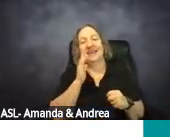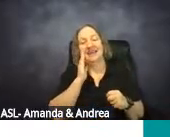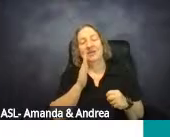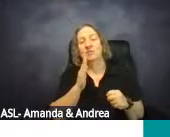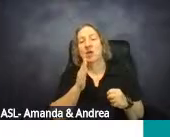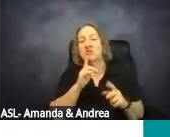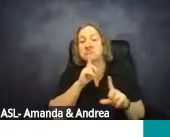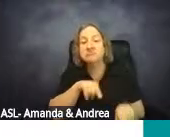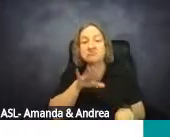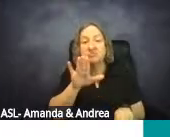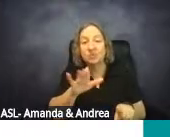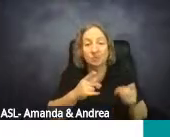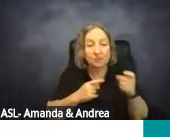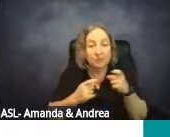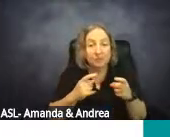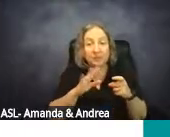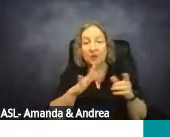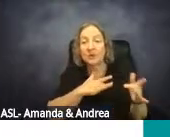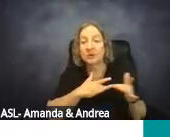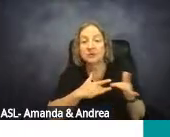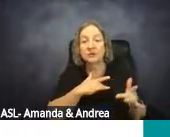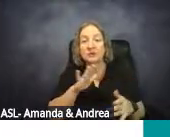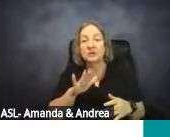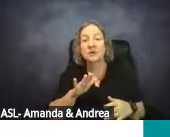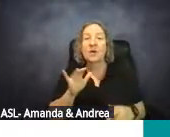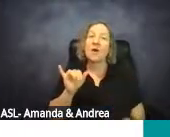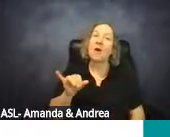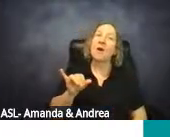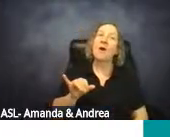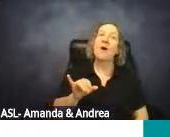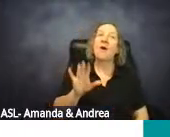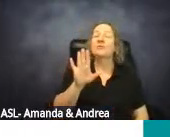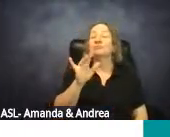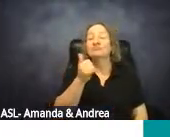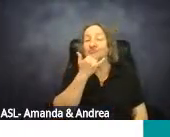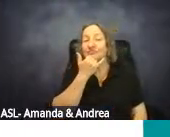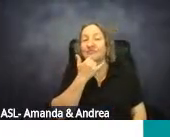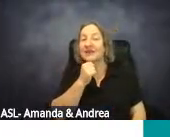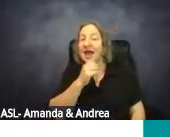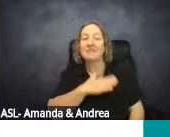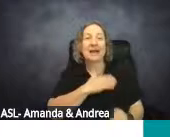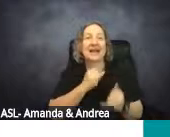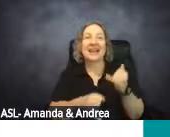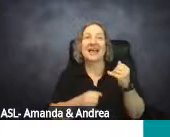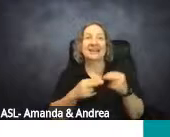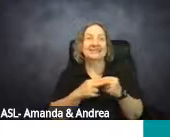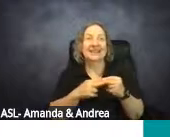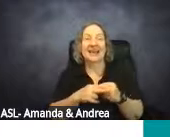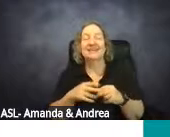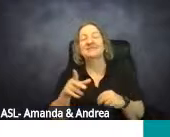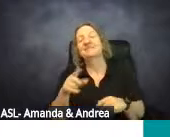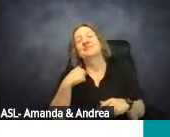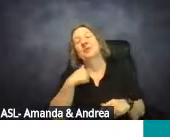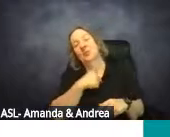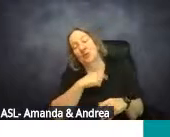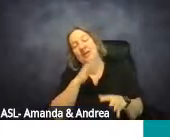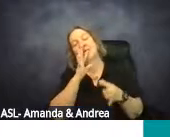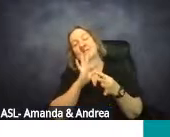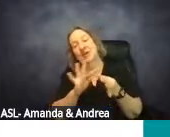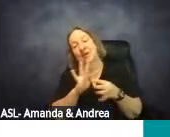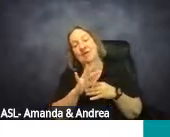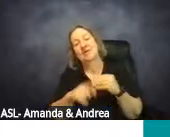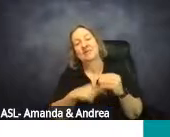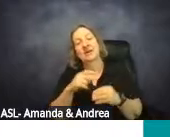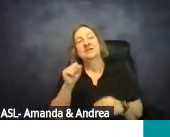any questions or concerns that, take that back. It's not my last slide. So we've talked about